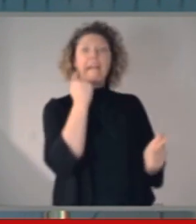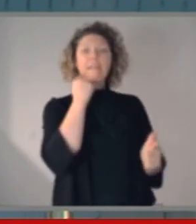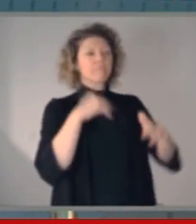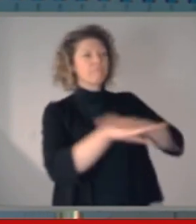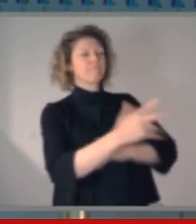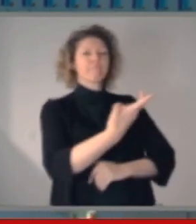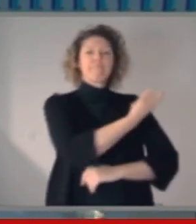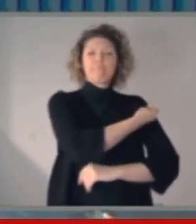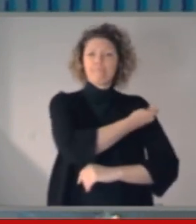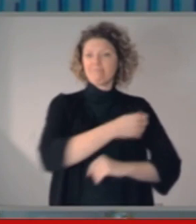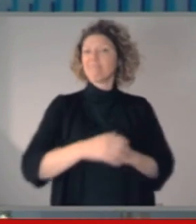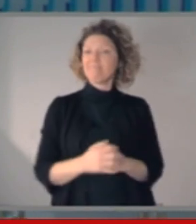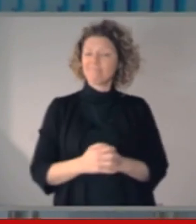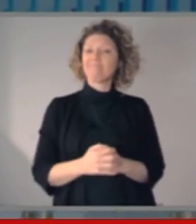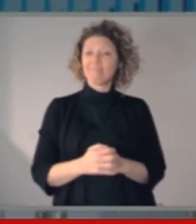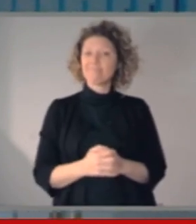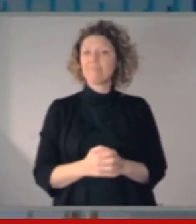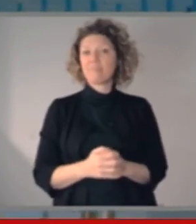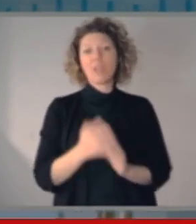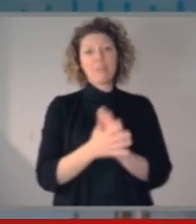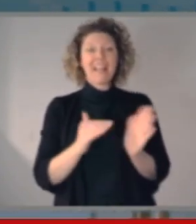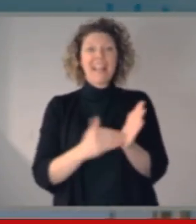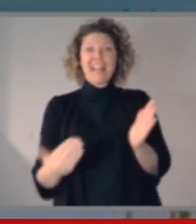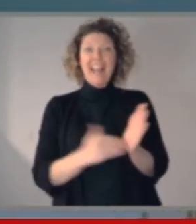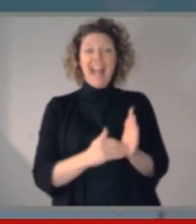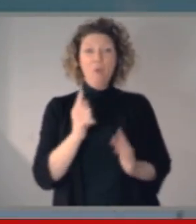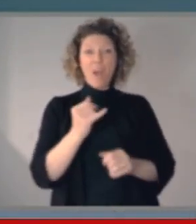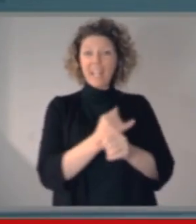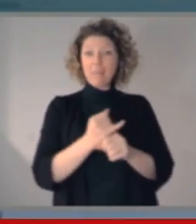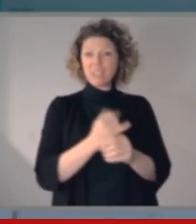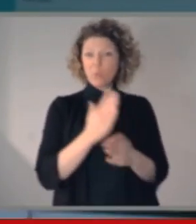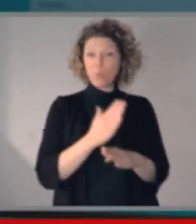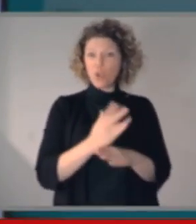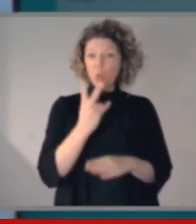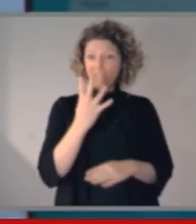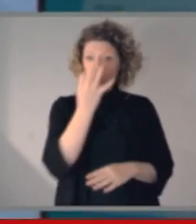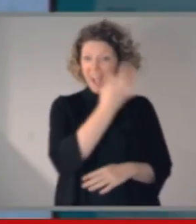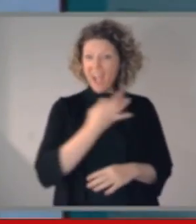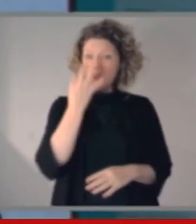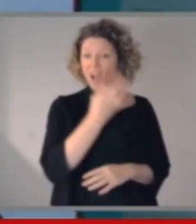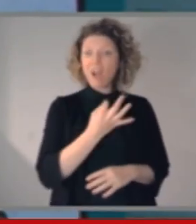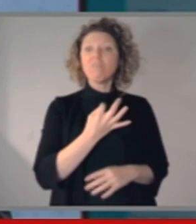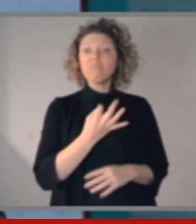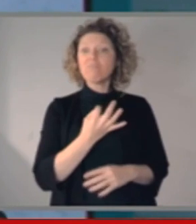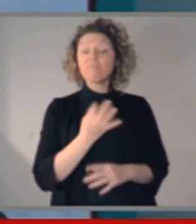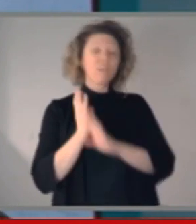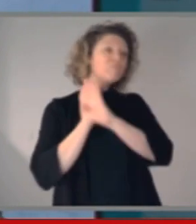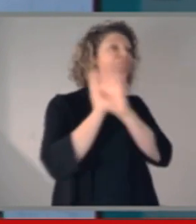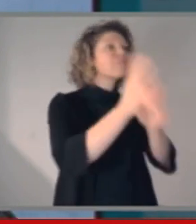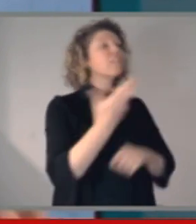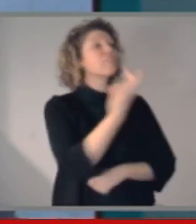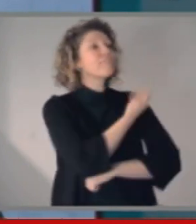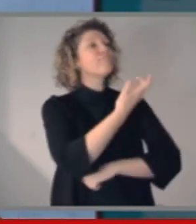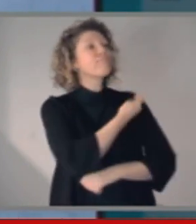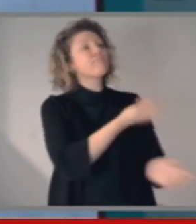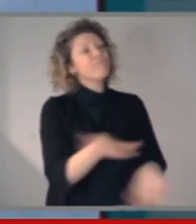this week, we've got pharmacists now running 24-hour operations to be able to be making those vaccinations